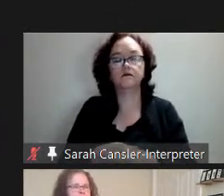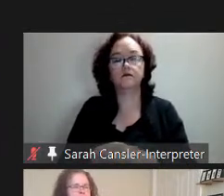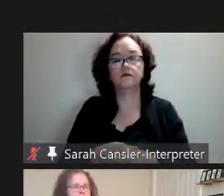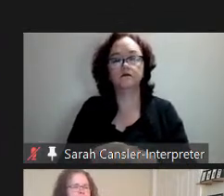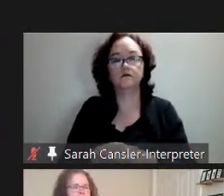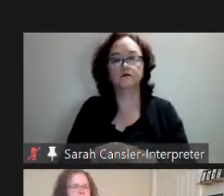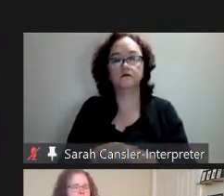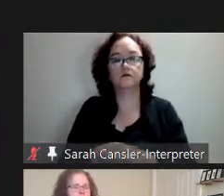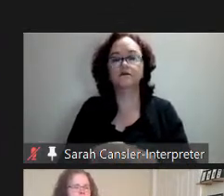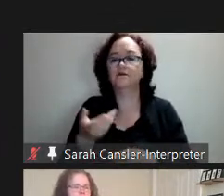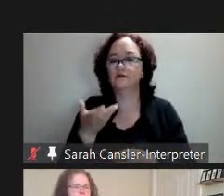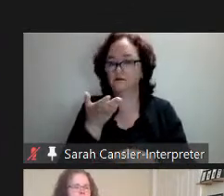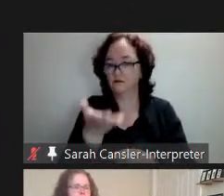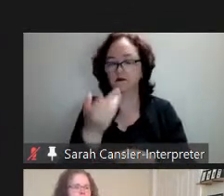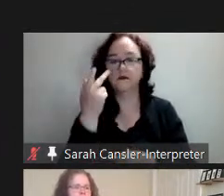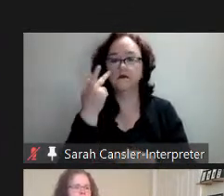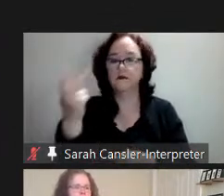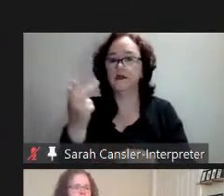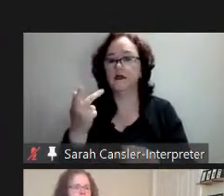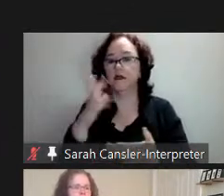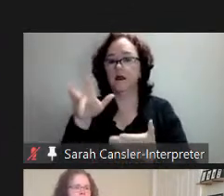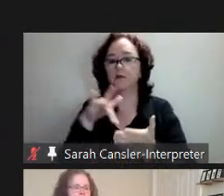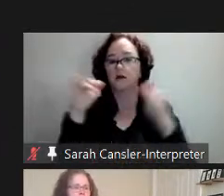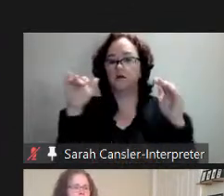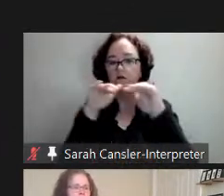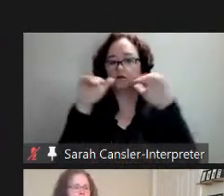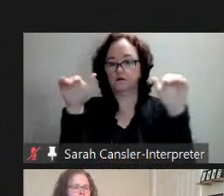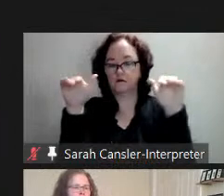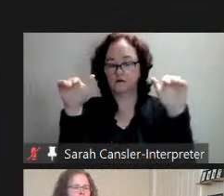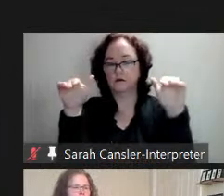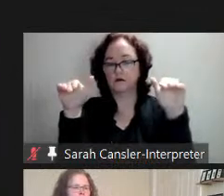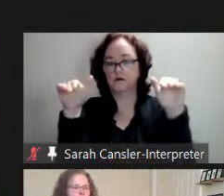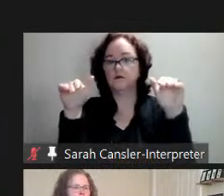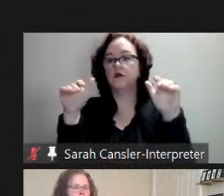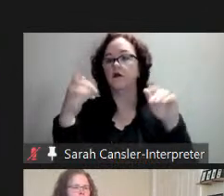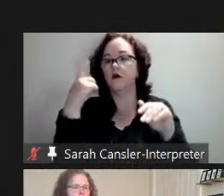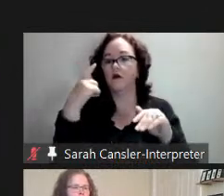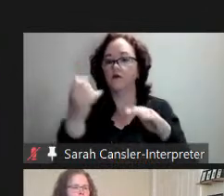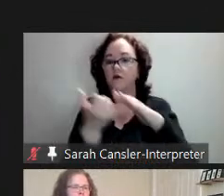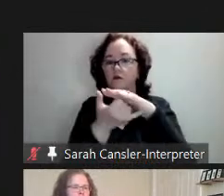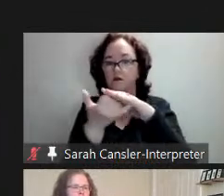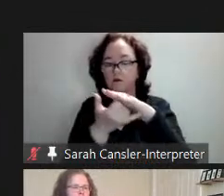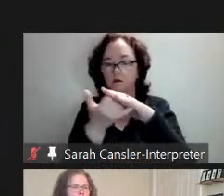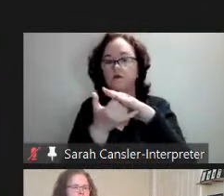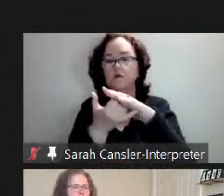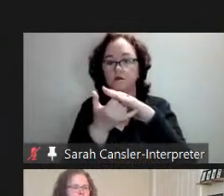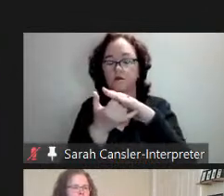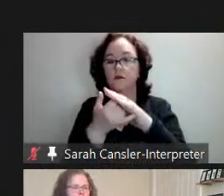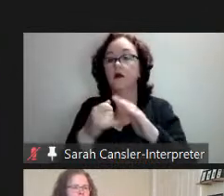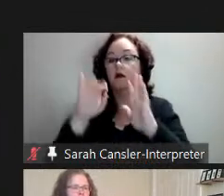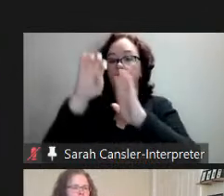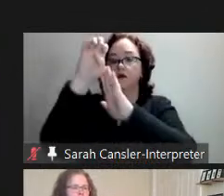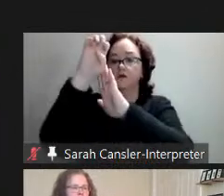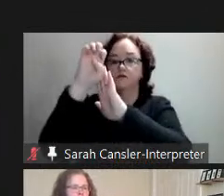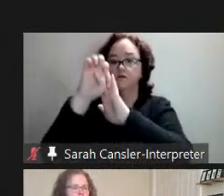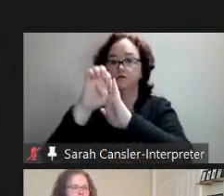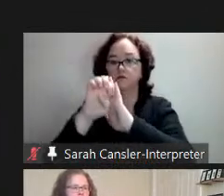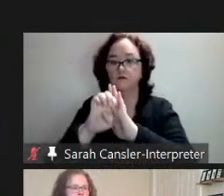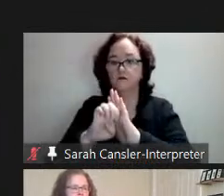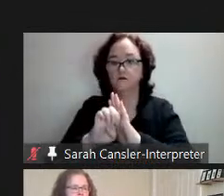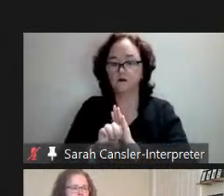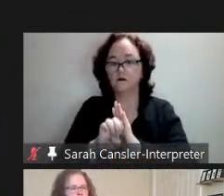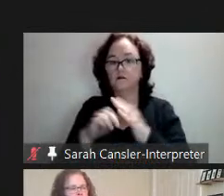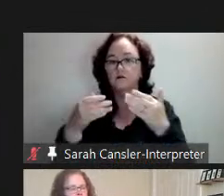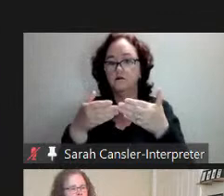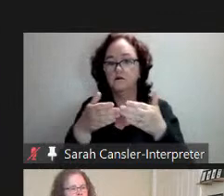Then here you can see the mezzanine of the subway where you would come in the elevator down, go through the fare gate, and then go